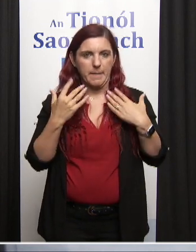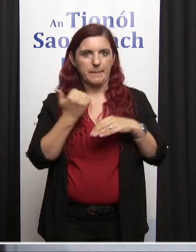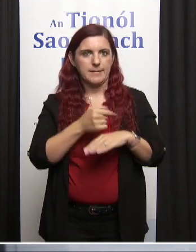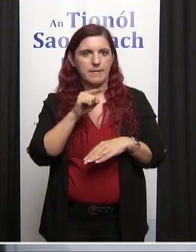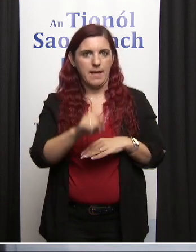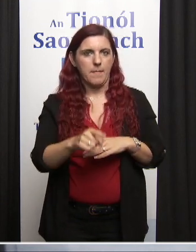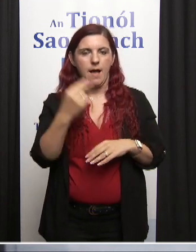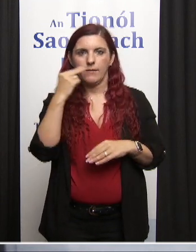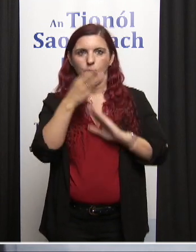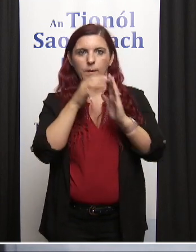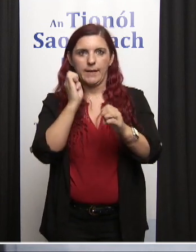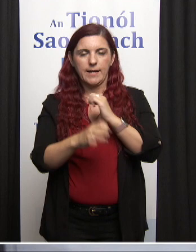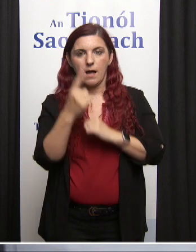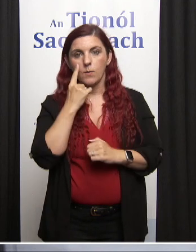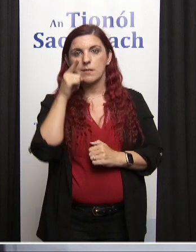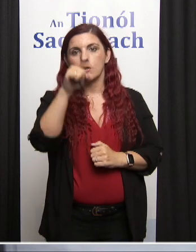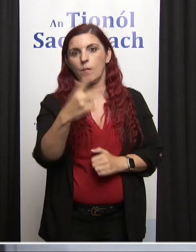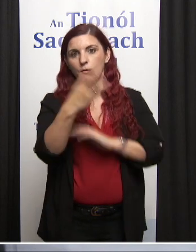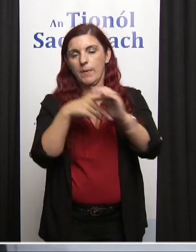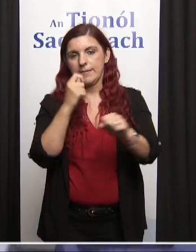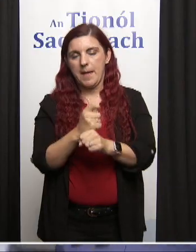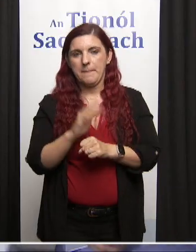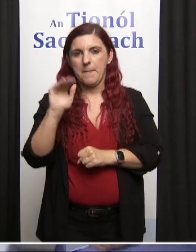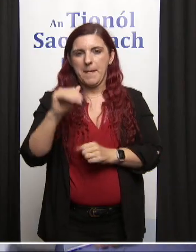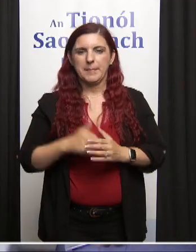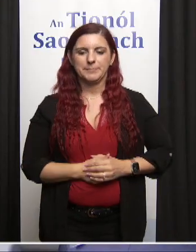and have a lovely weekend, and we'll see you in 3 weeks' time. God bless.